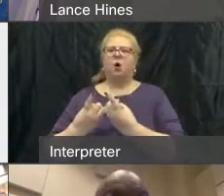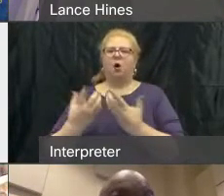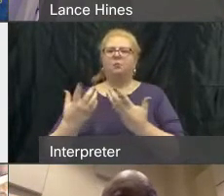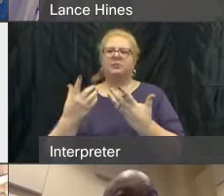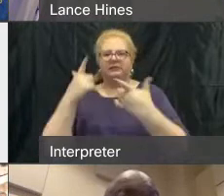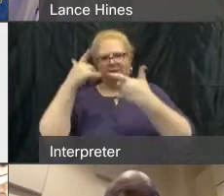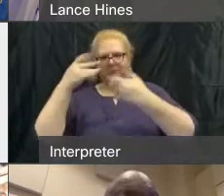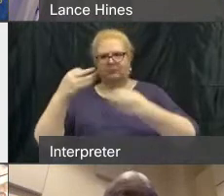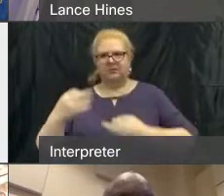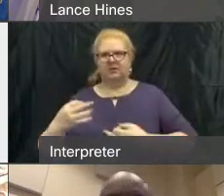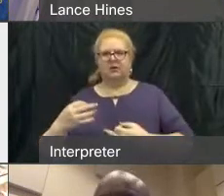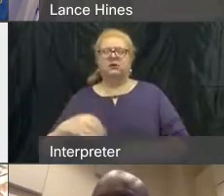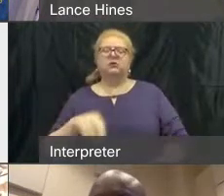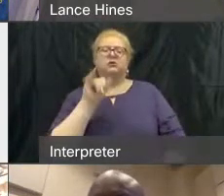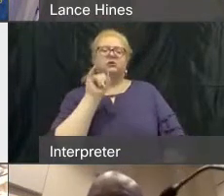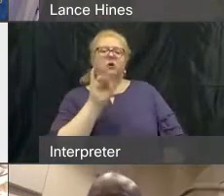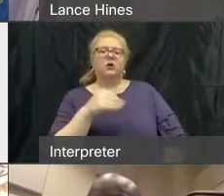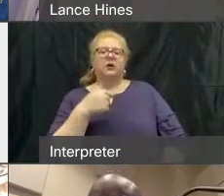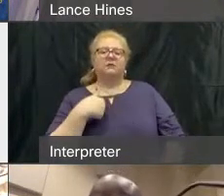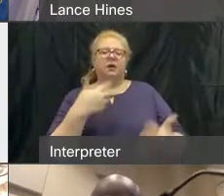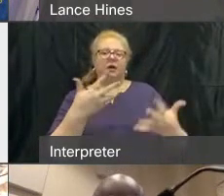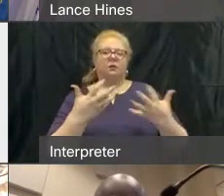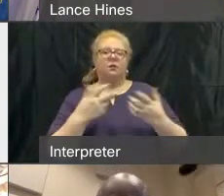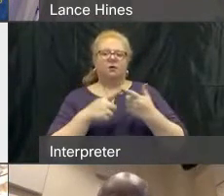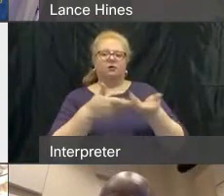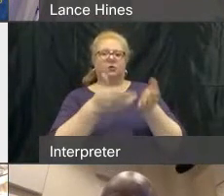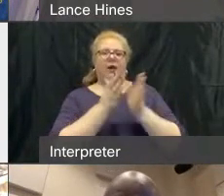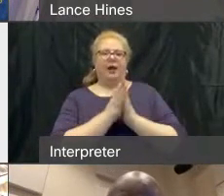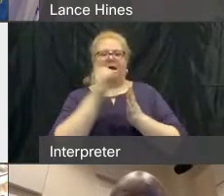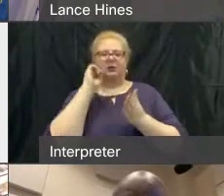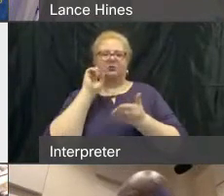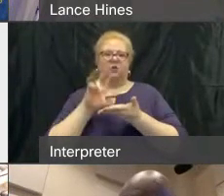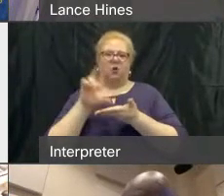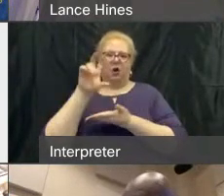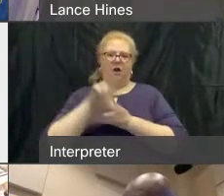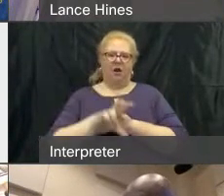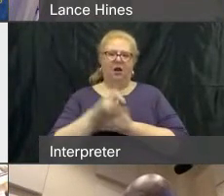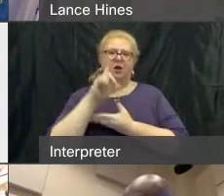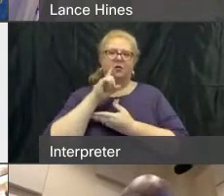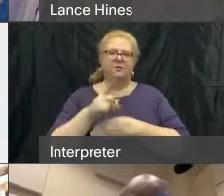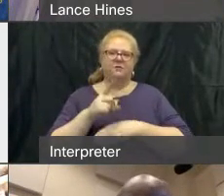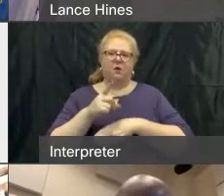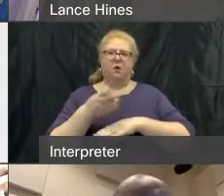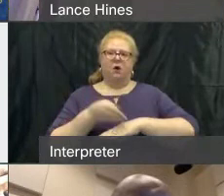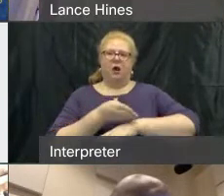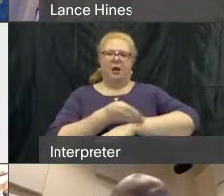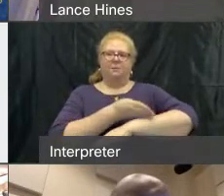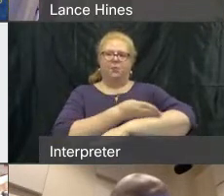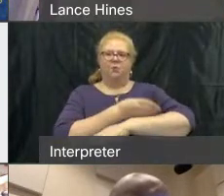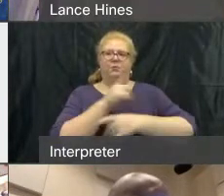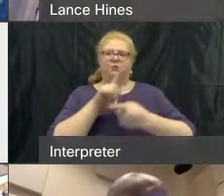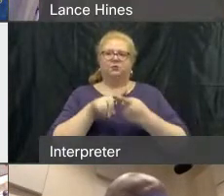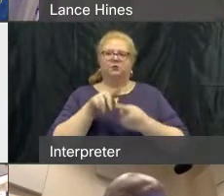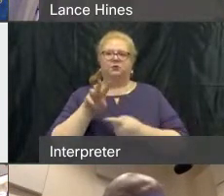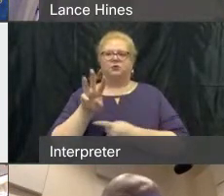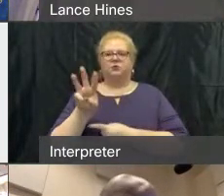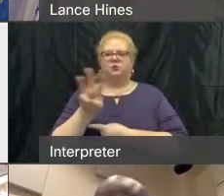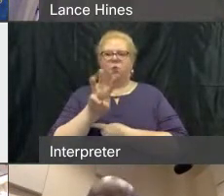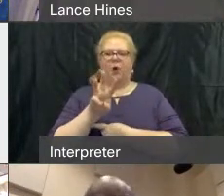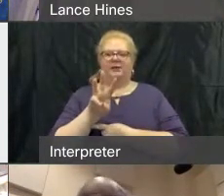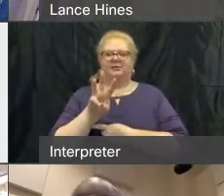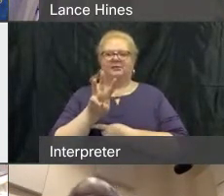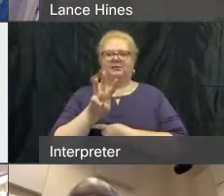I want to ask for an allocation for improvements to the West Central ball